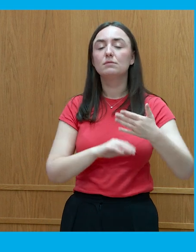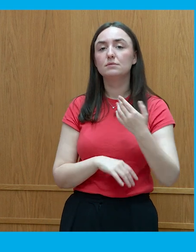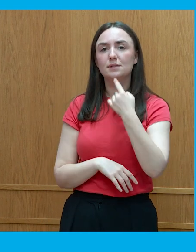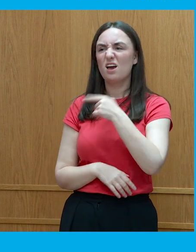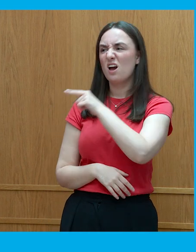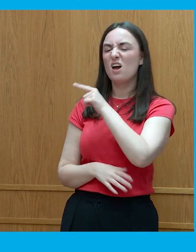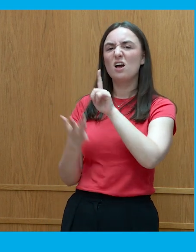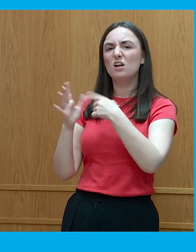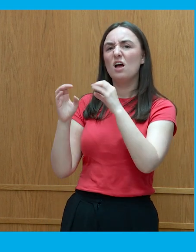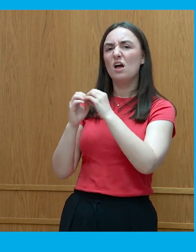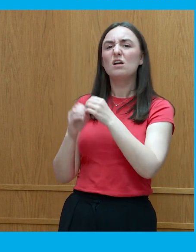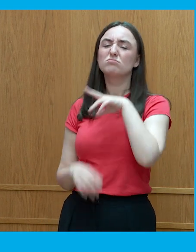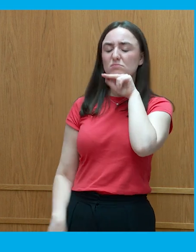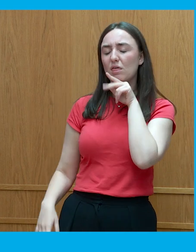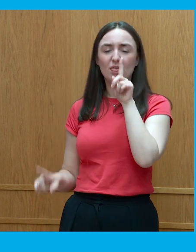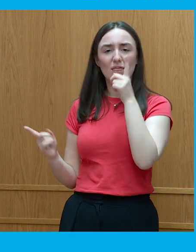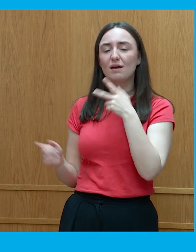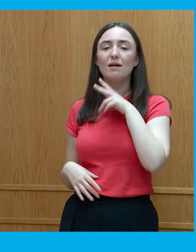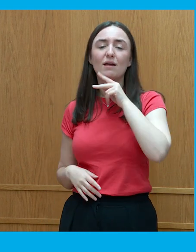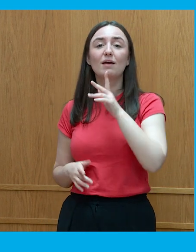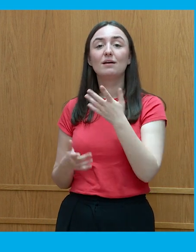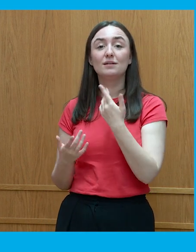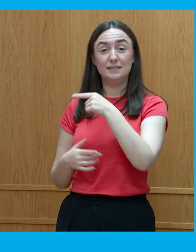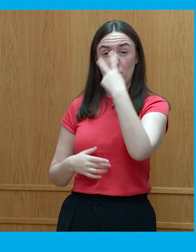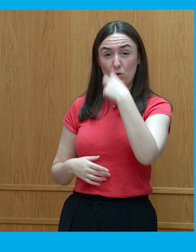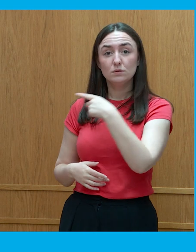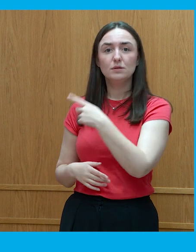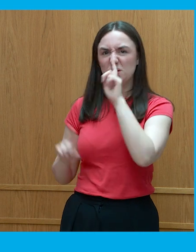he's mumbling, he's incoherent, you can't vote for him.